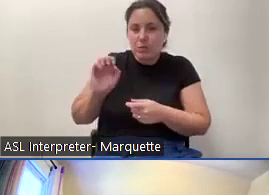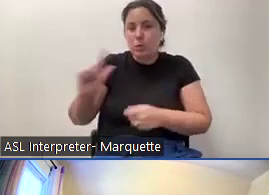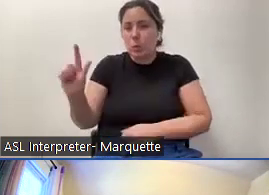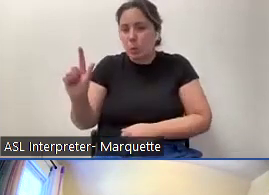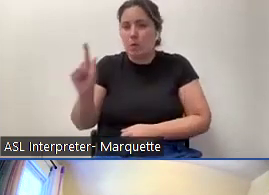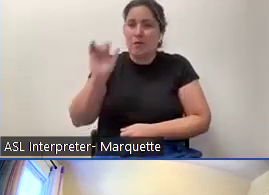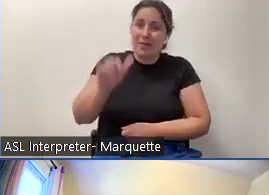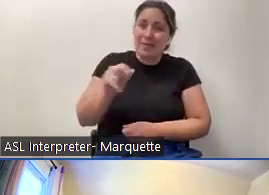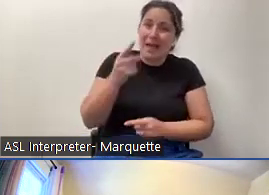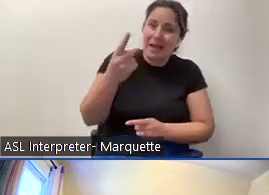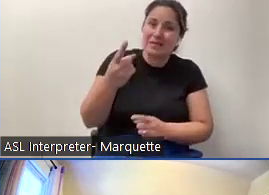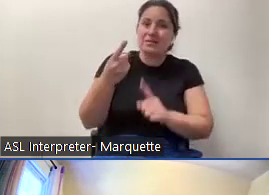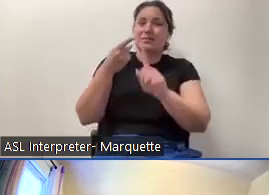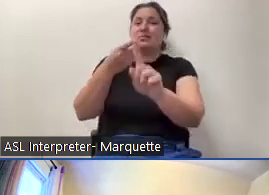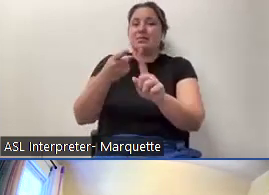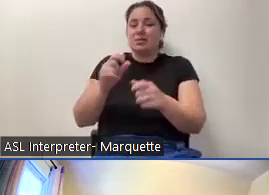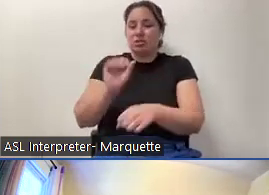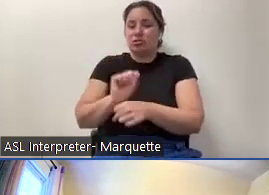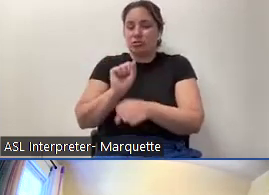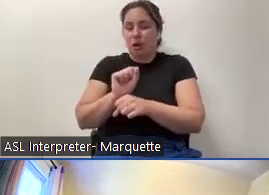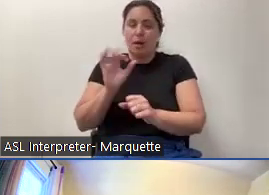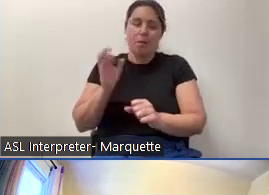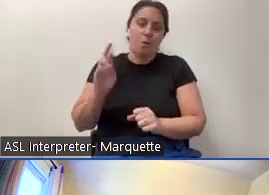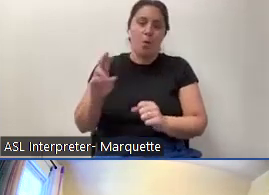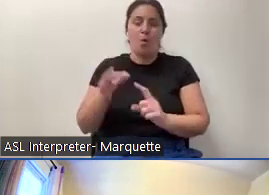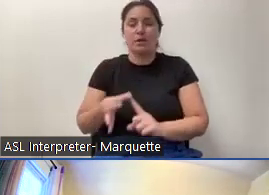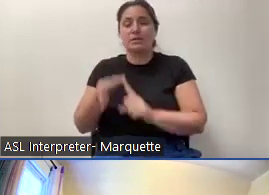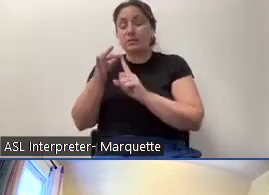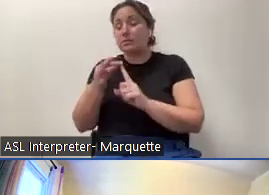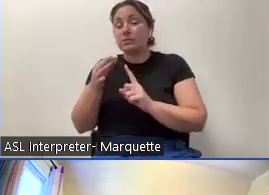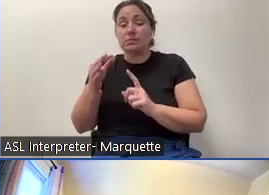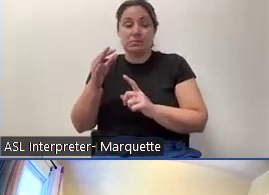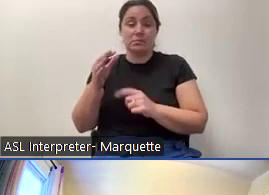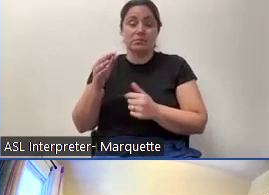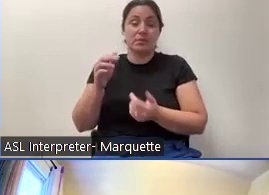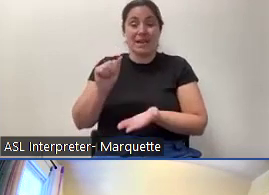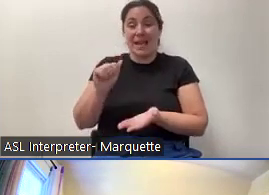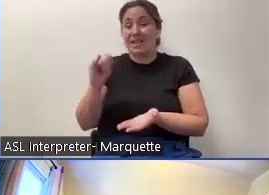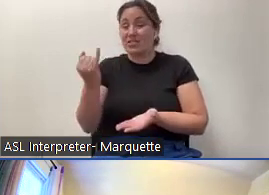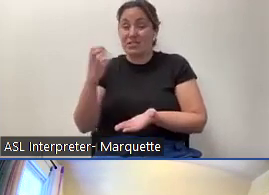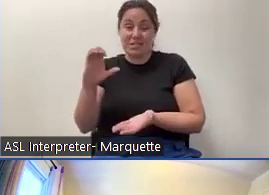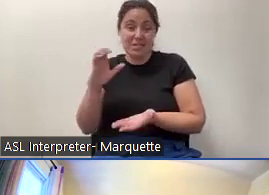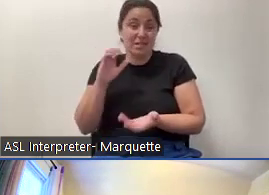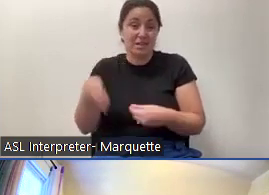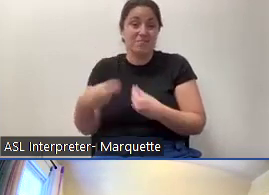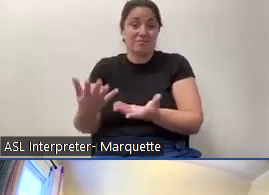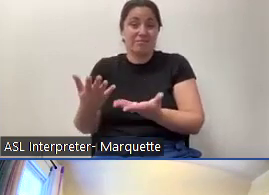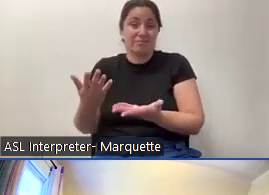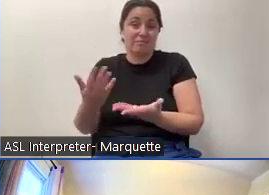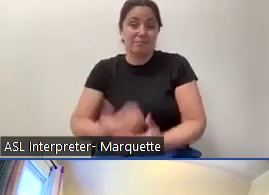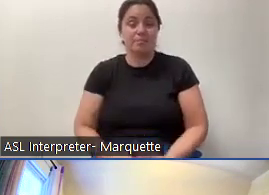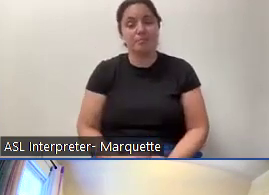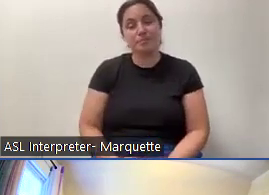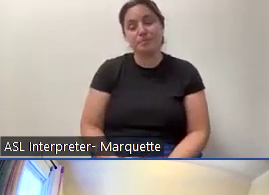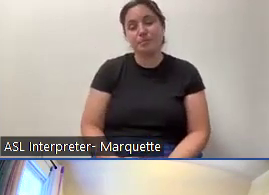job that, you know, or special equipment that an AJ Center, Job Center can help provide. And so, like I